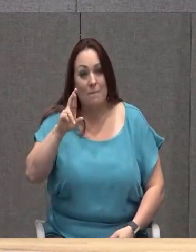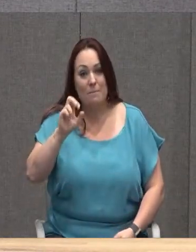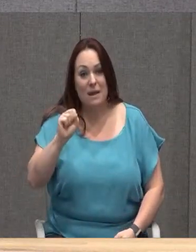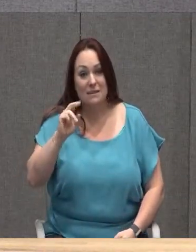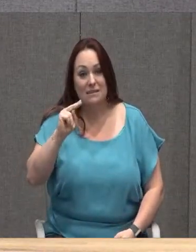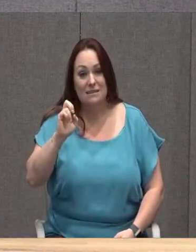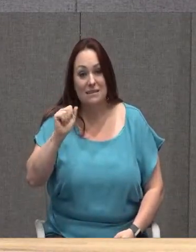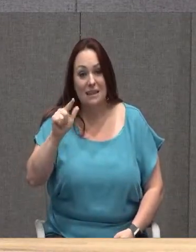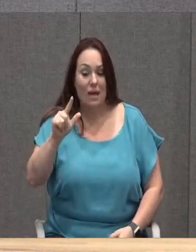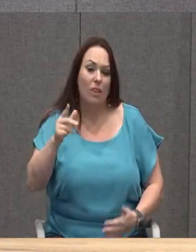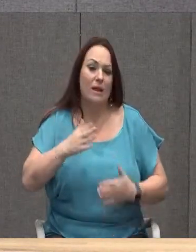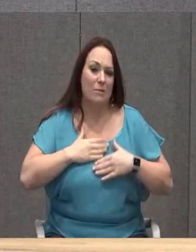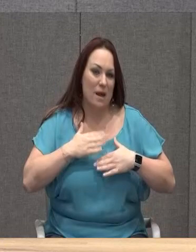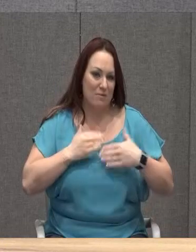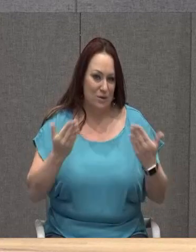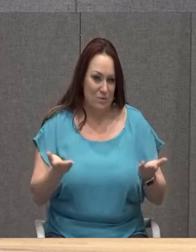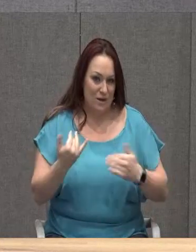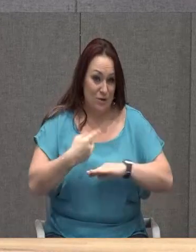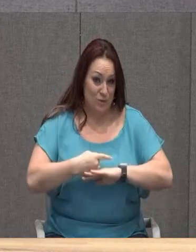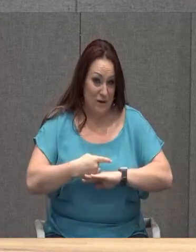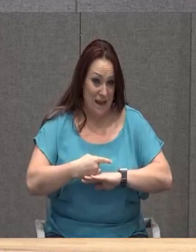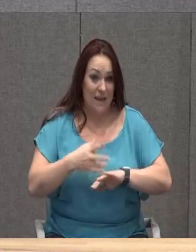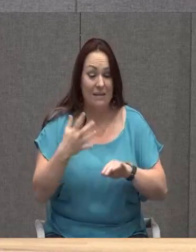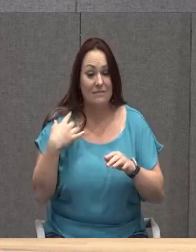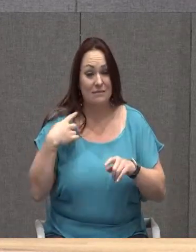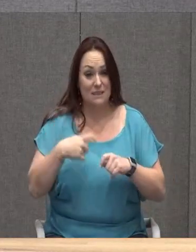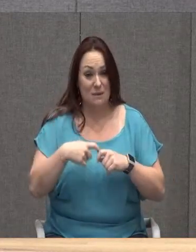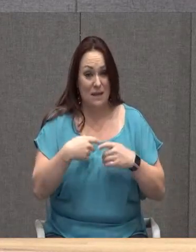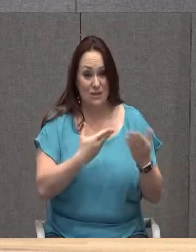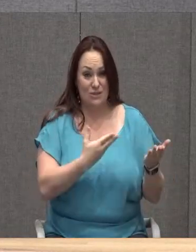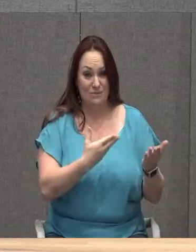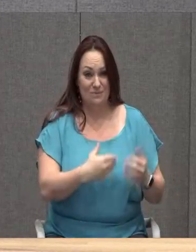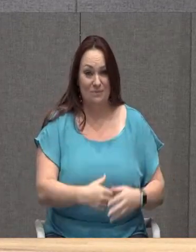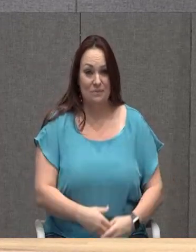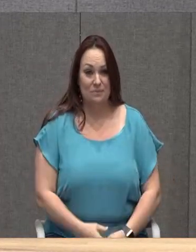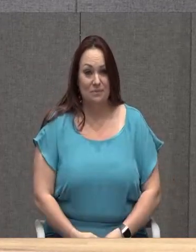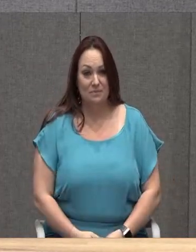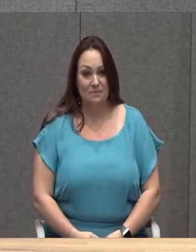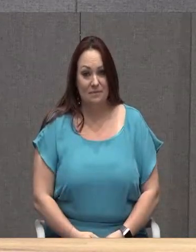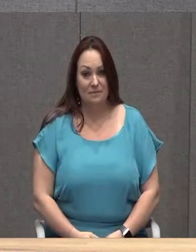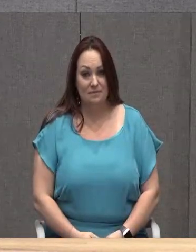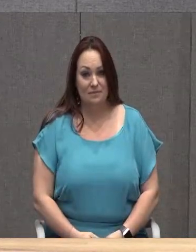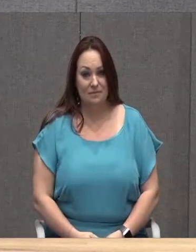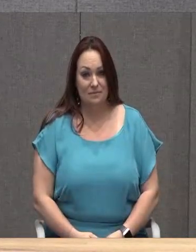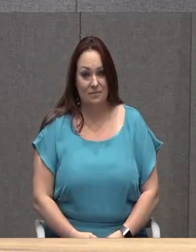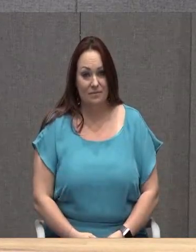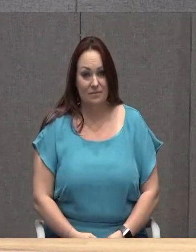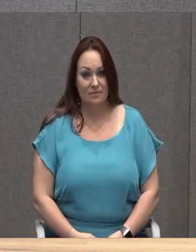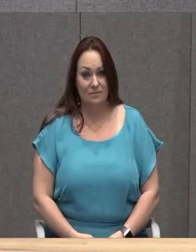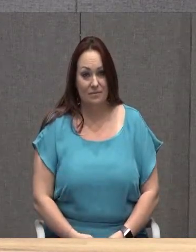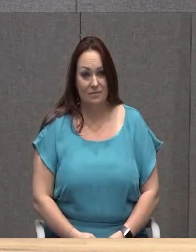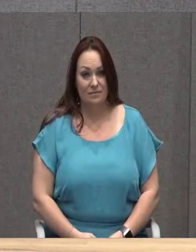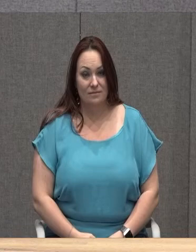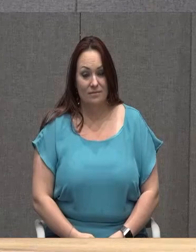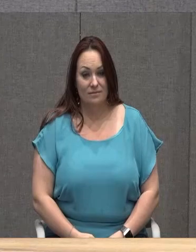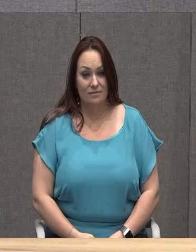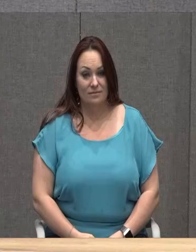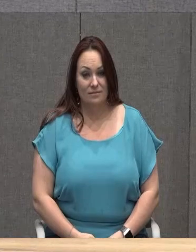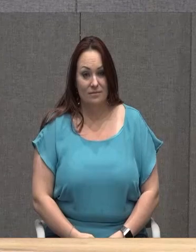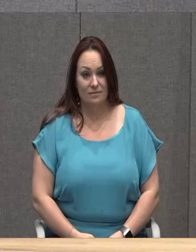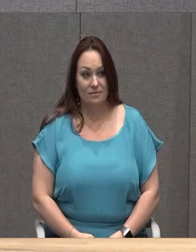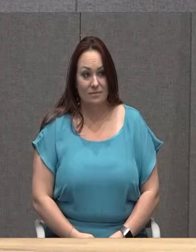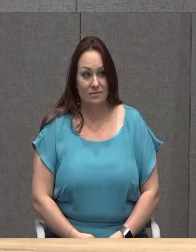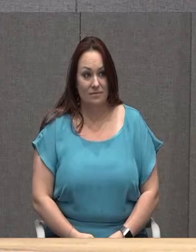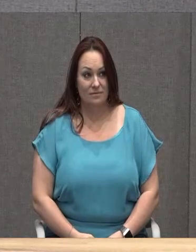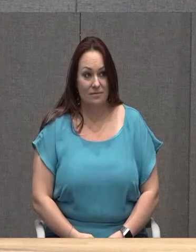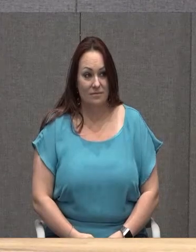días. Nosotros somos felices porque hoy es el último día de escuela y nosotros vamos a hacer un